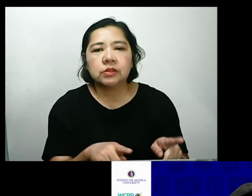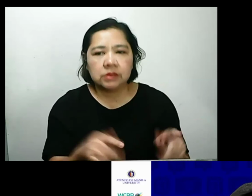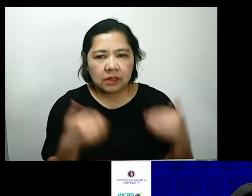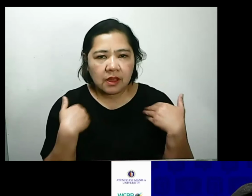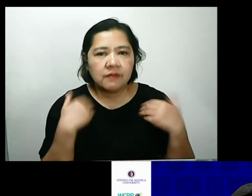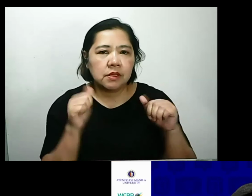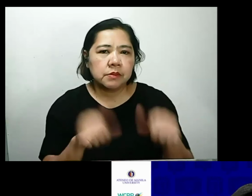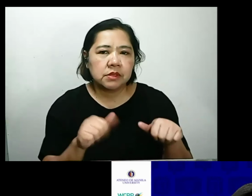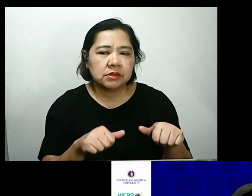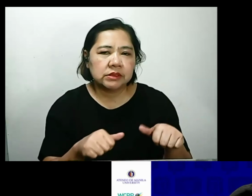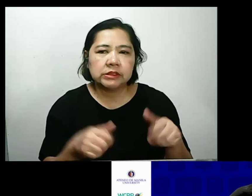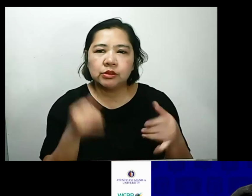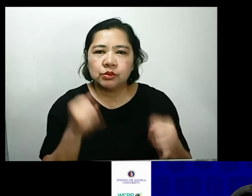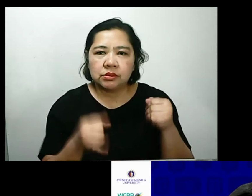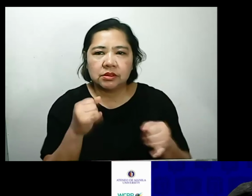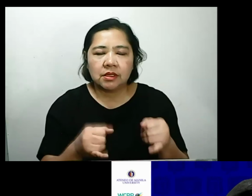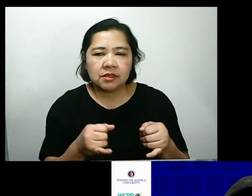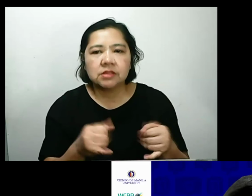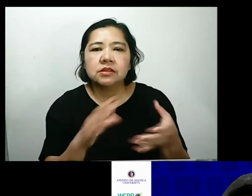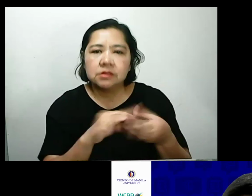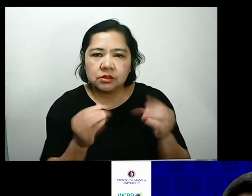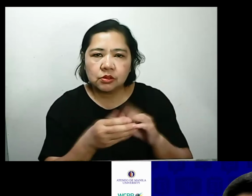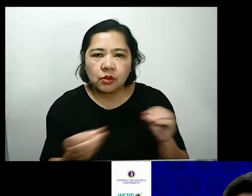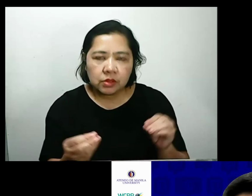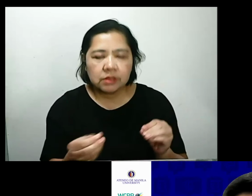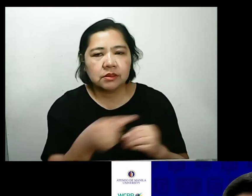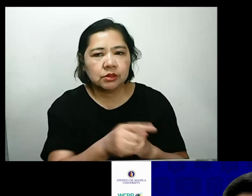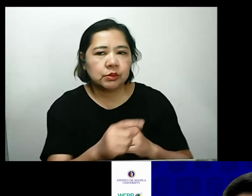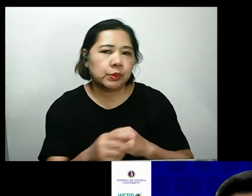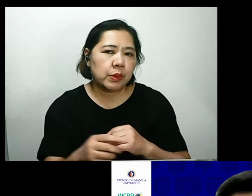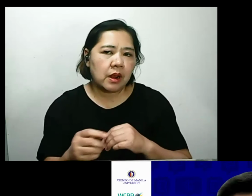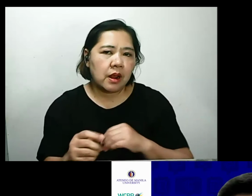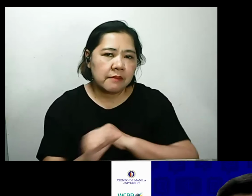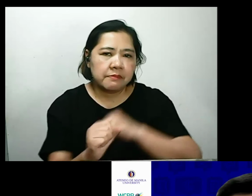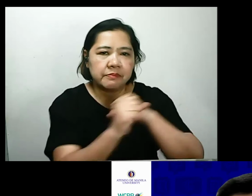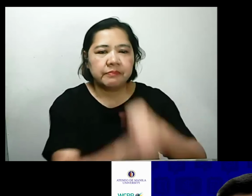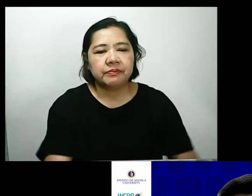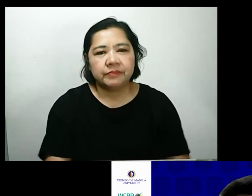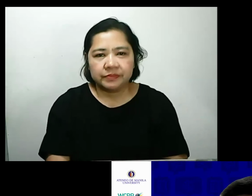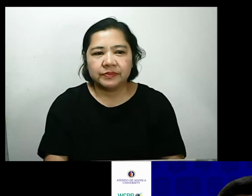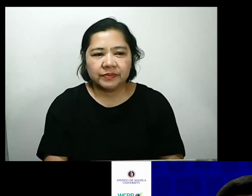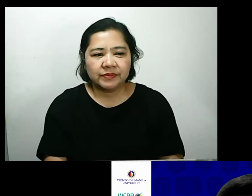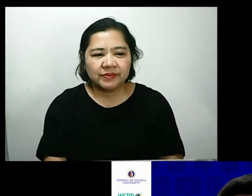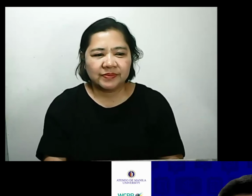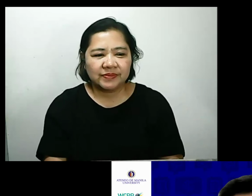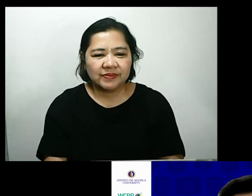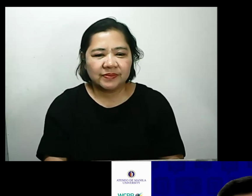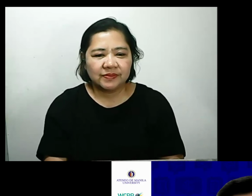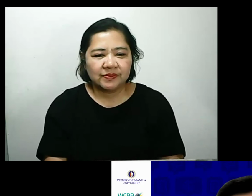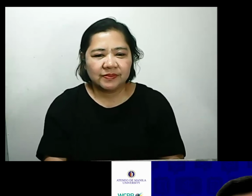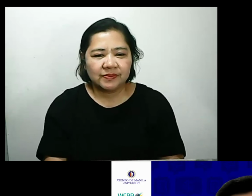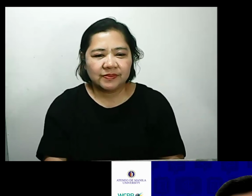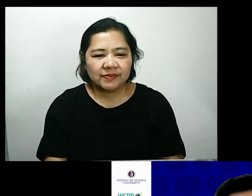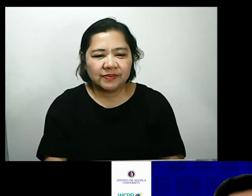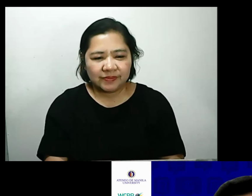you are publishing. Thank you, Josh. Again, a very nuanced take, and